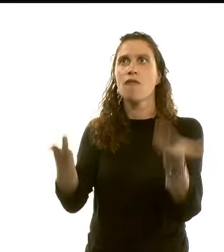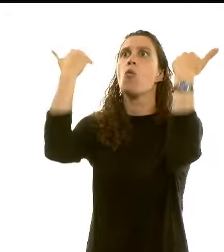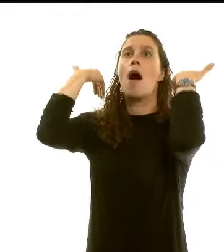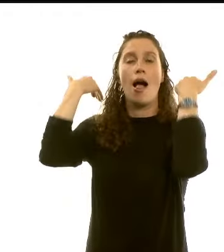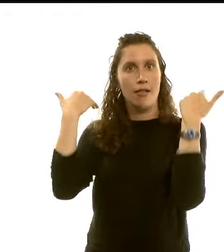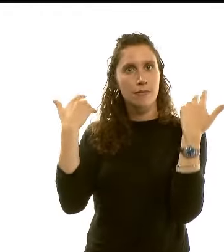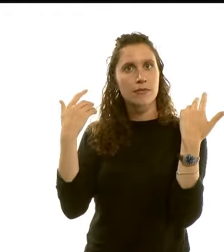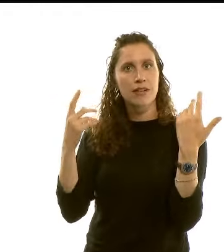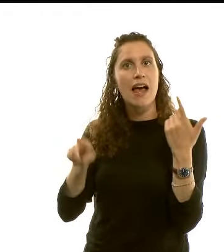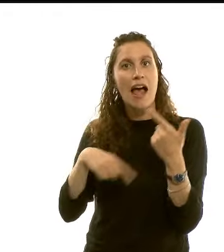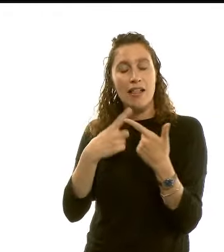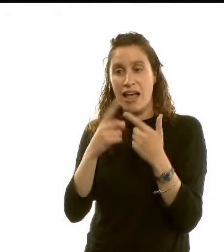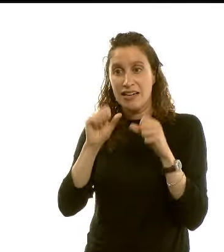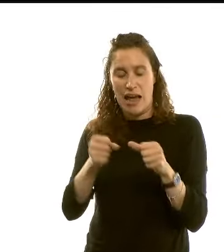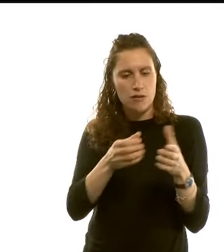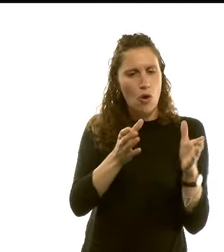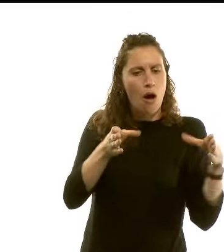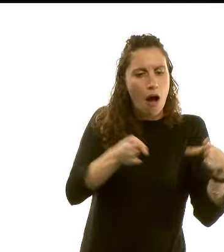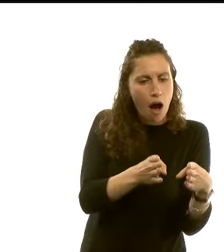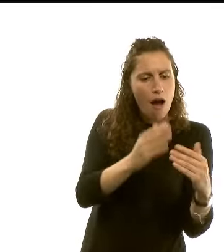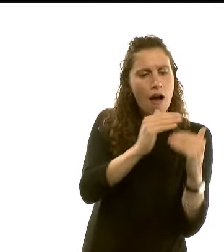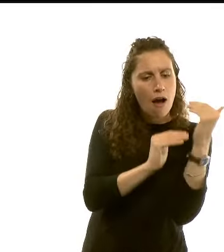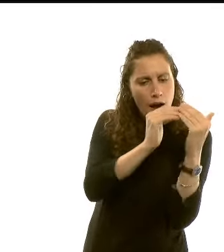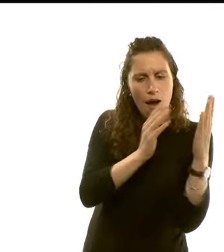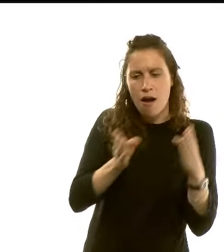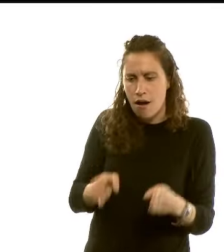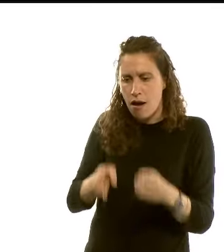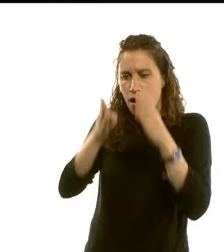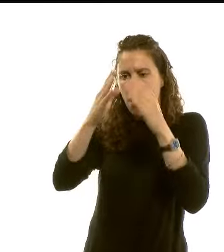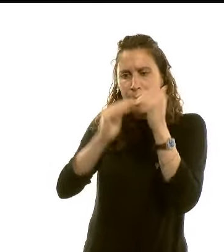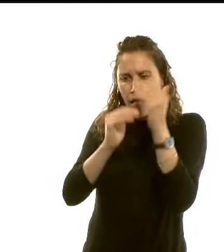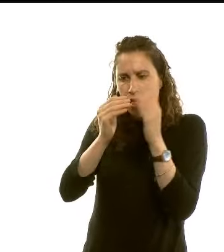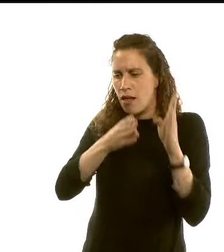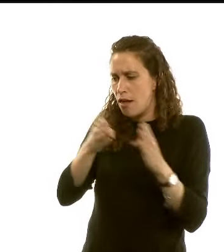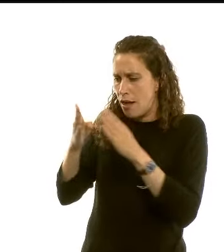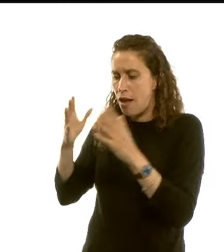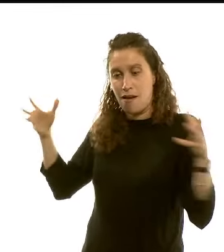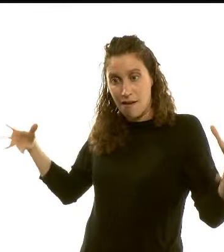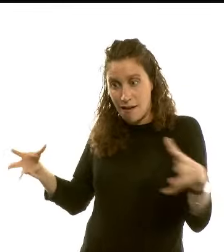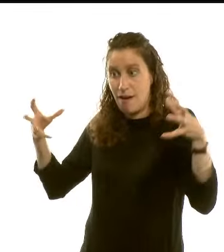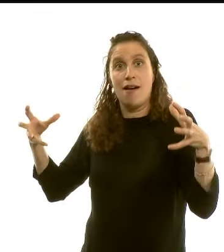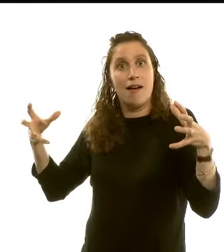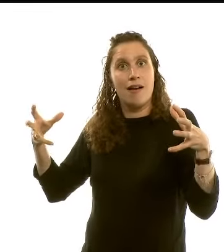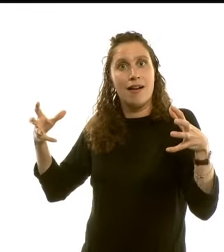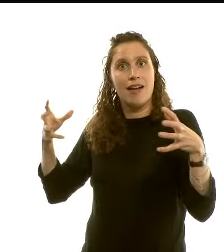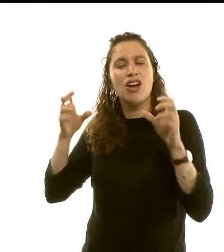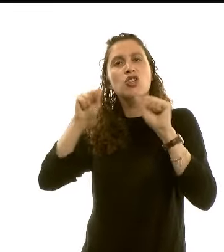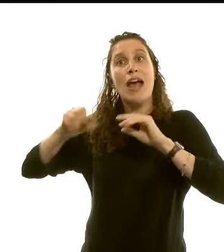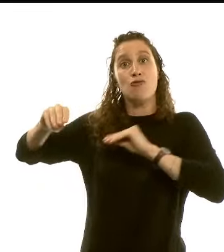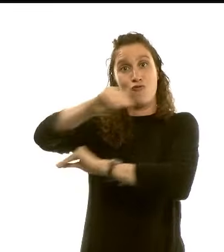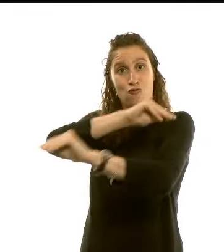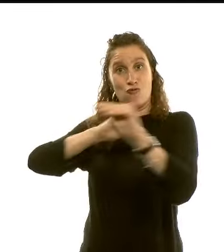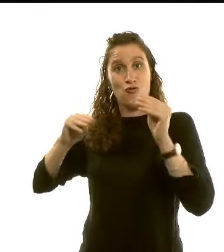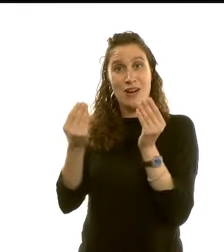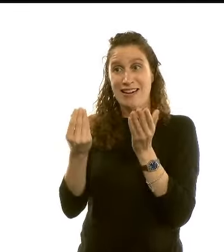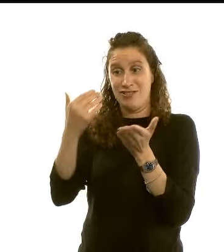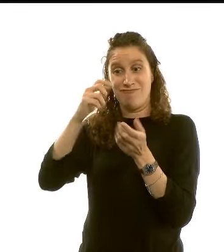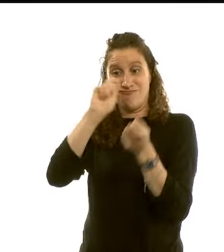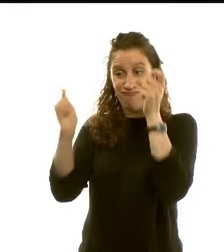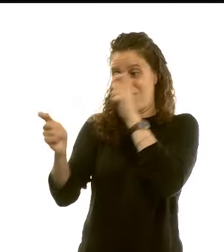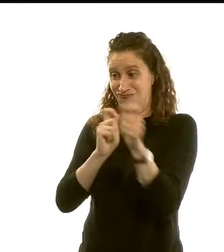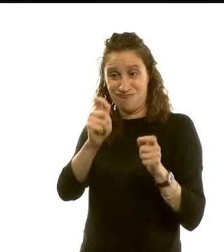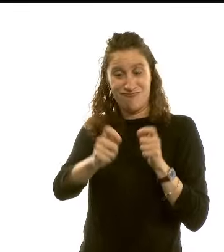still put it all together in creating this incredible Hogwarts castle. The second one is that you can actually rearrange things however you want to really